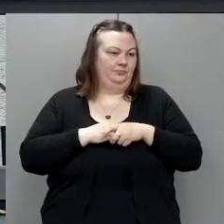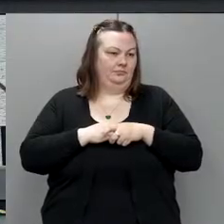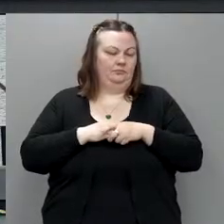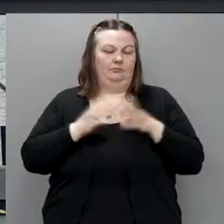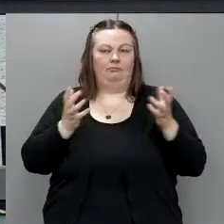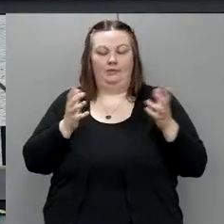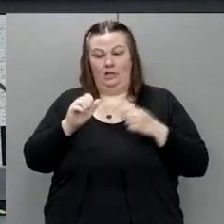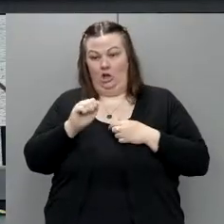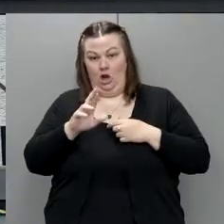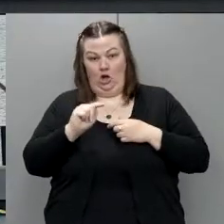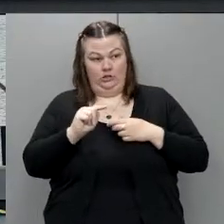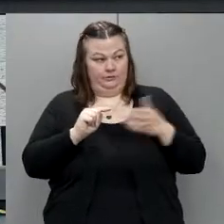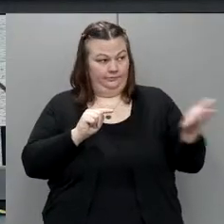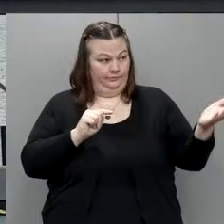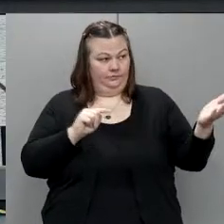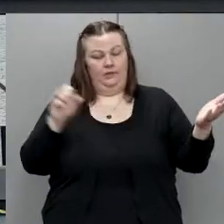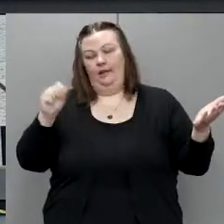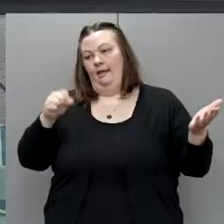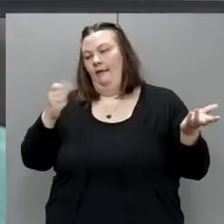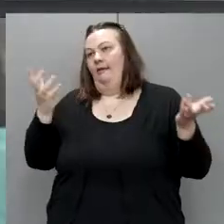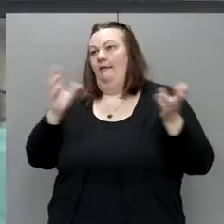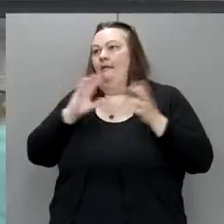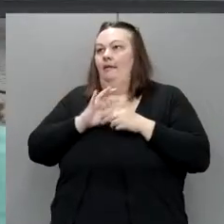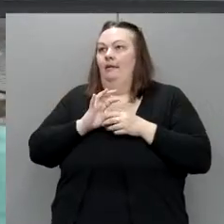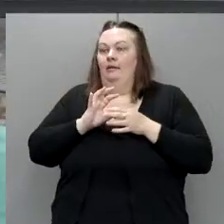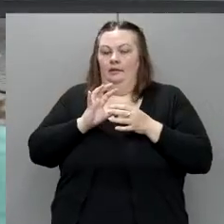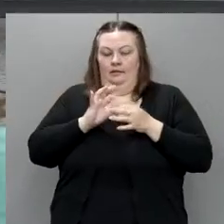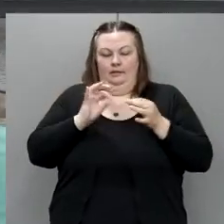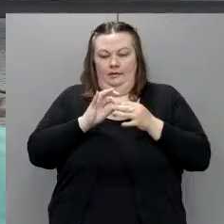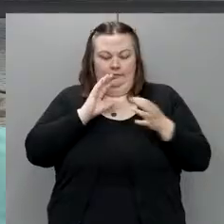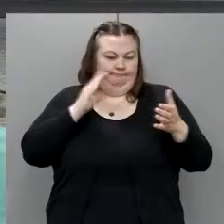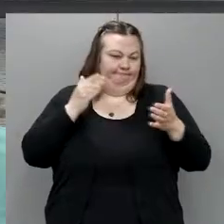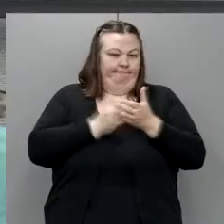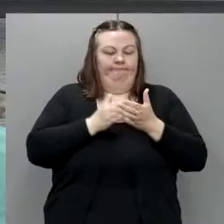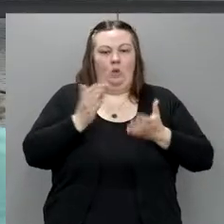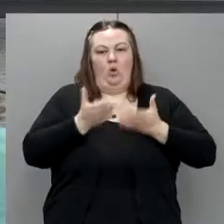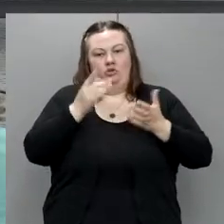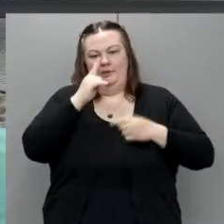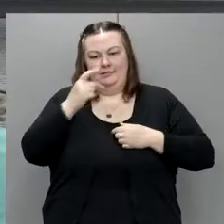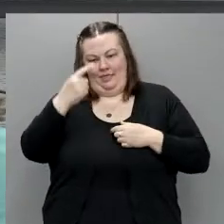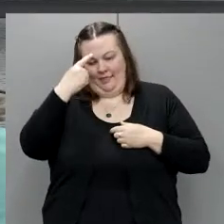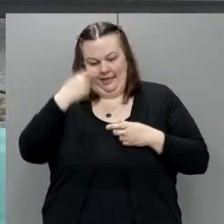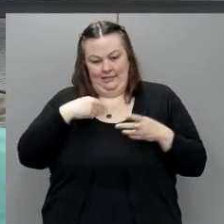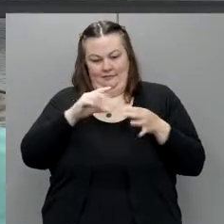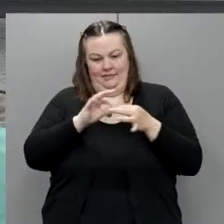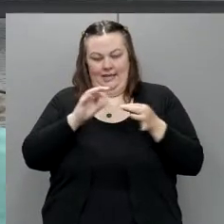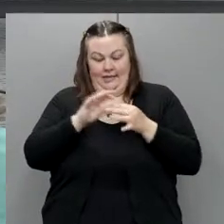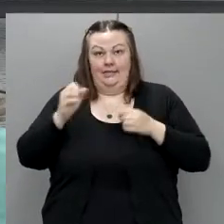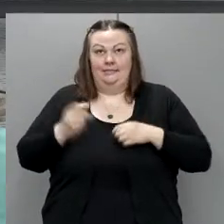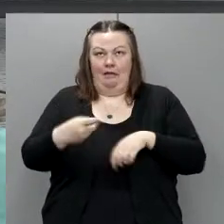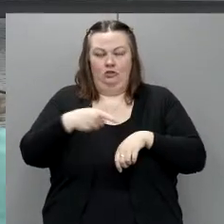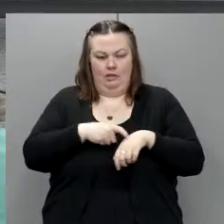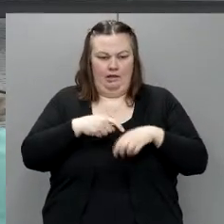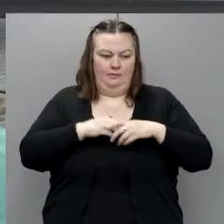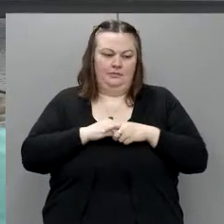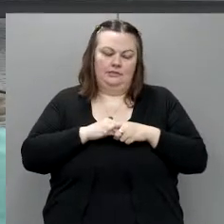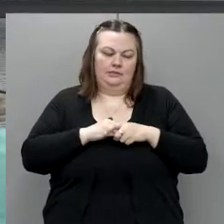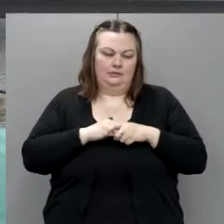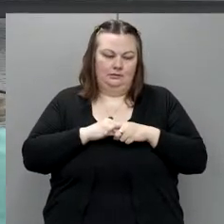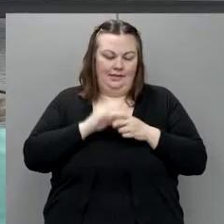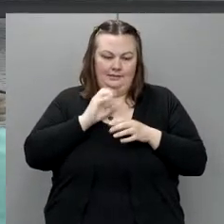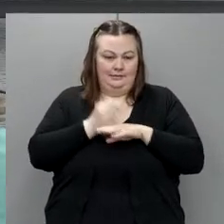Art, did you? Yeah, I am speaking against the motion because I think, as I've stated several times,